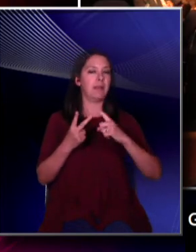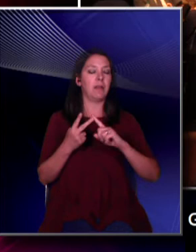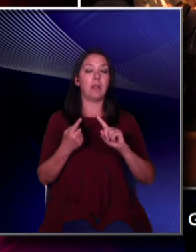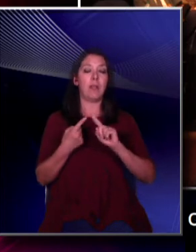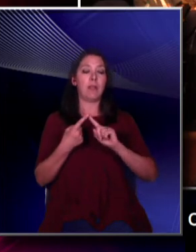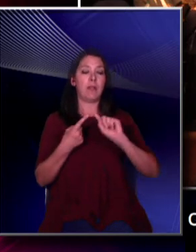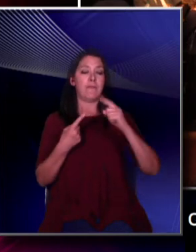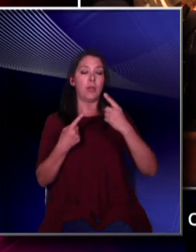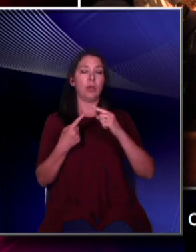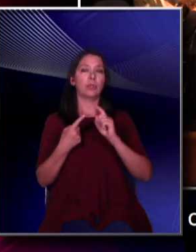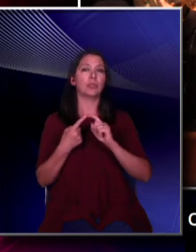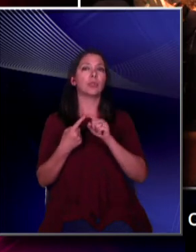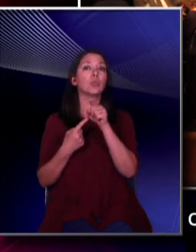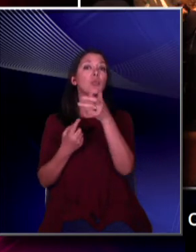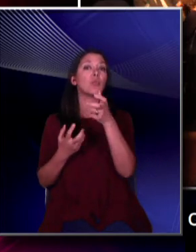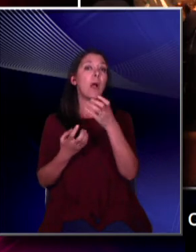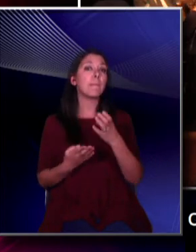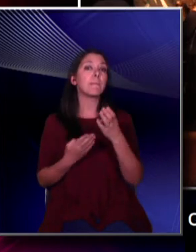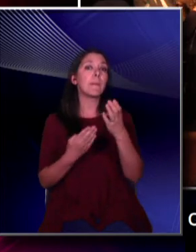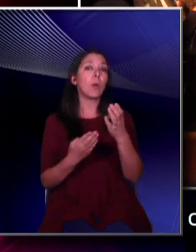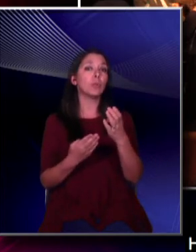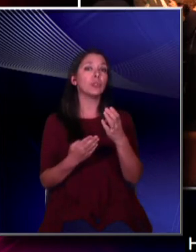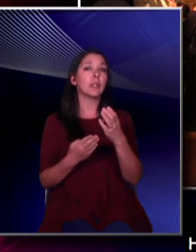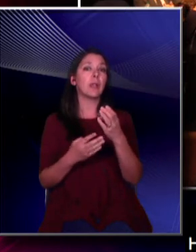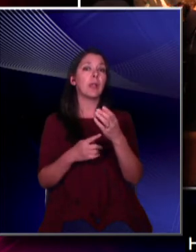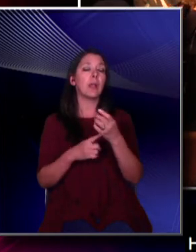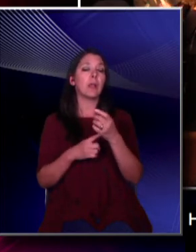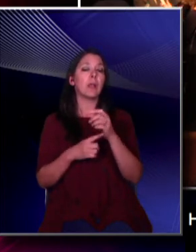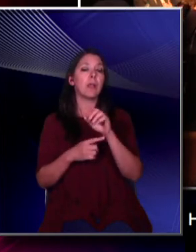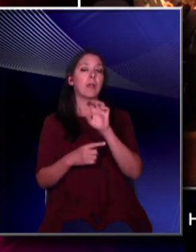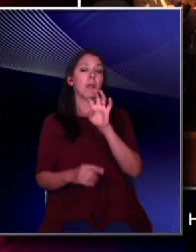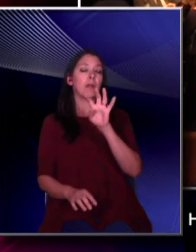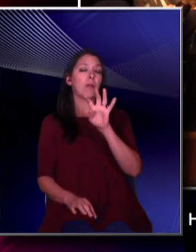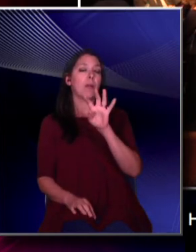that I think I heard was that you would like to remove items 4.01